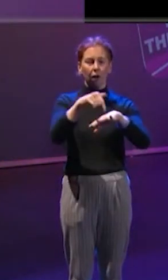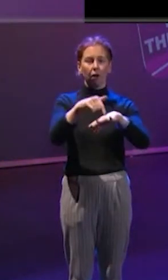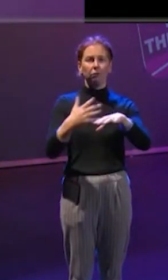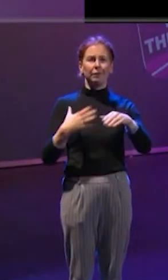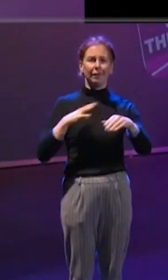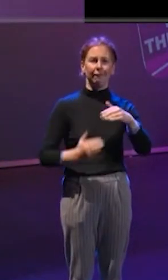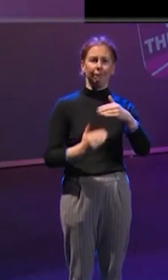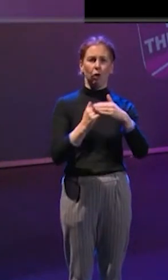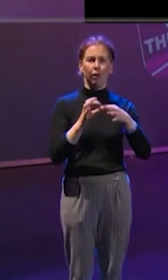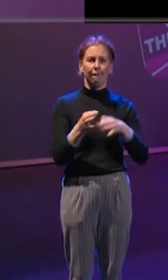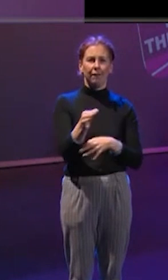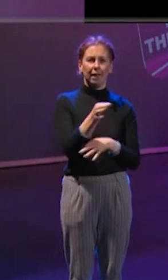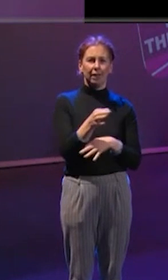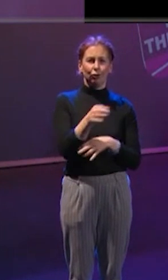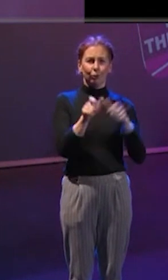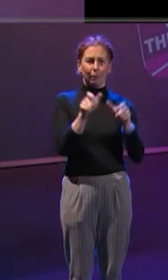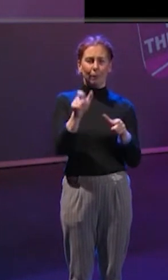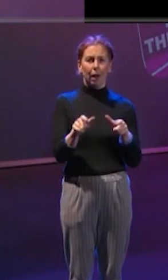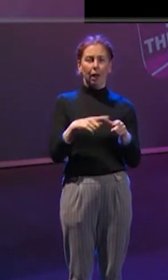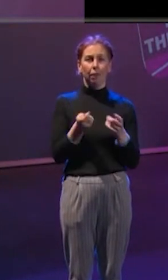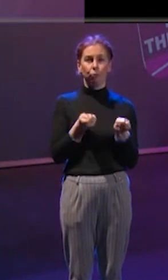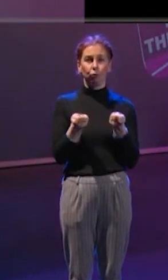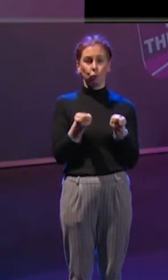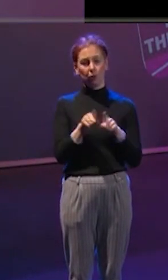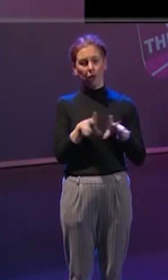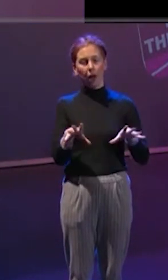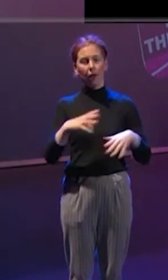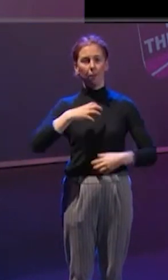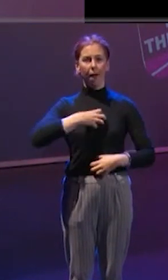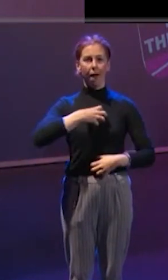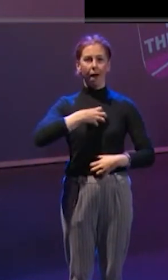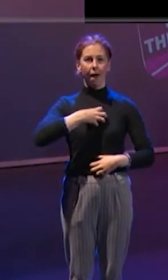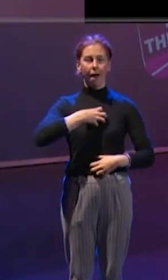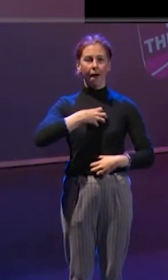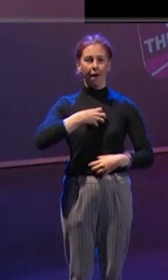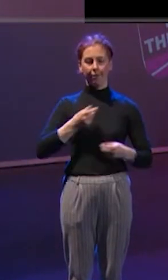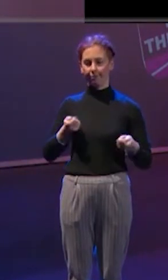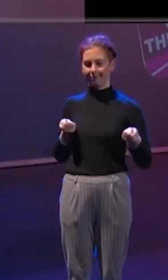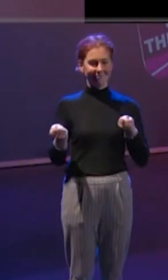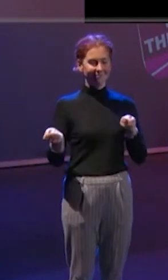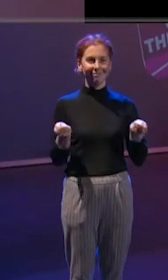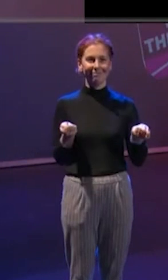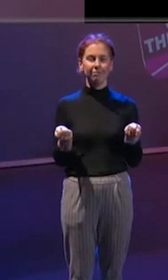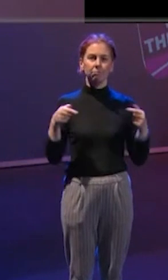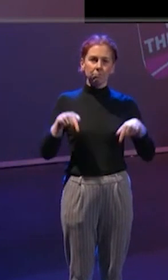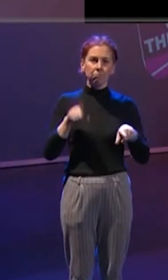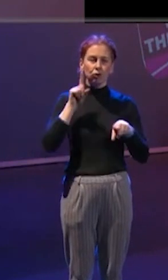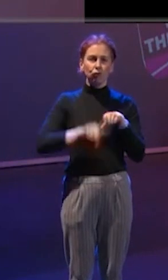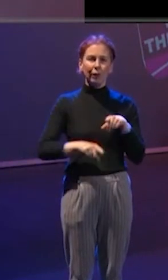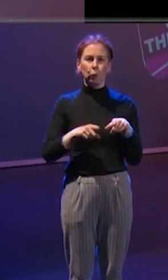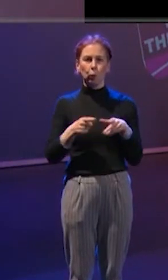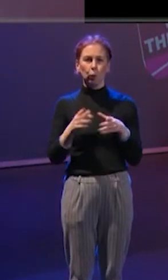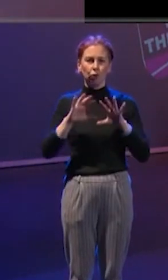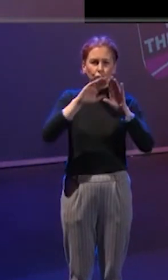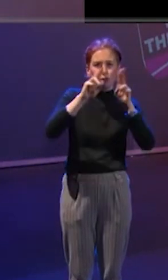often like to think of the producer as sometimes like the mayor of that village or someone that sort of tries to shape and guide the village on